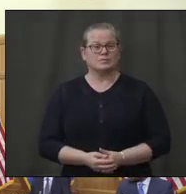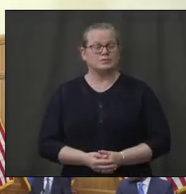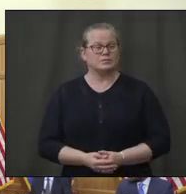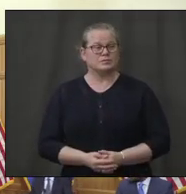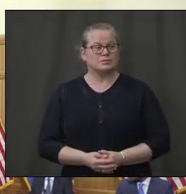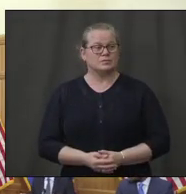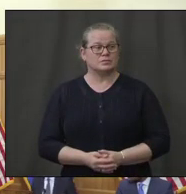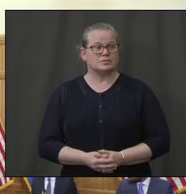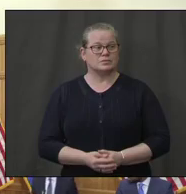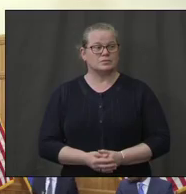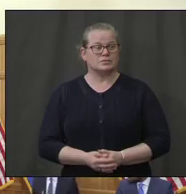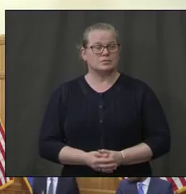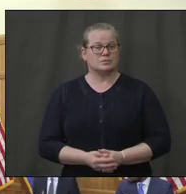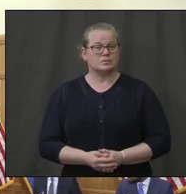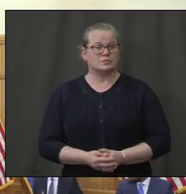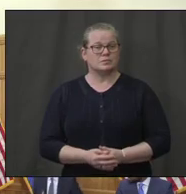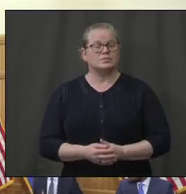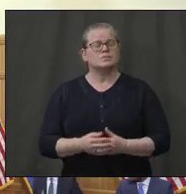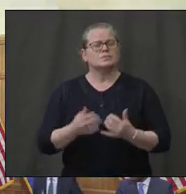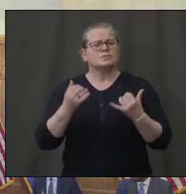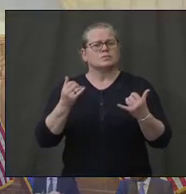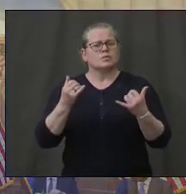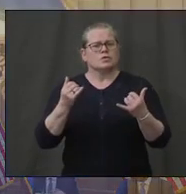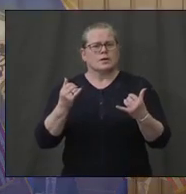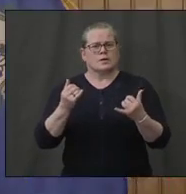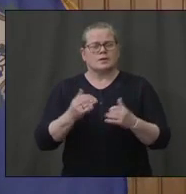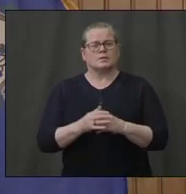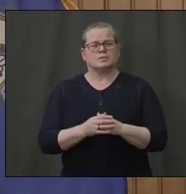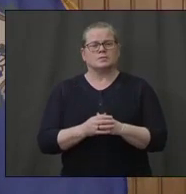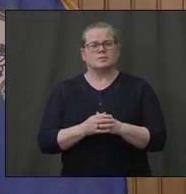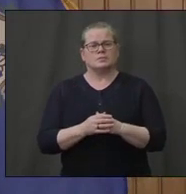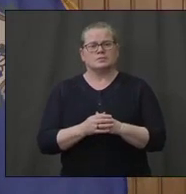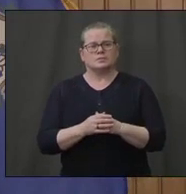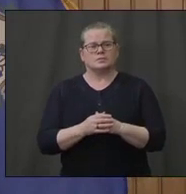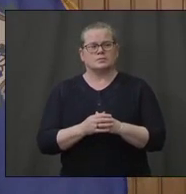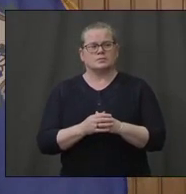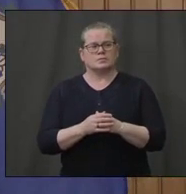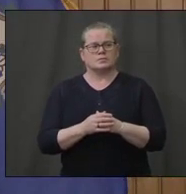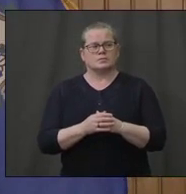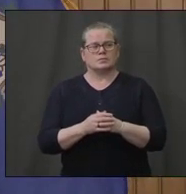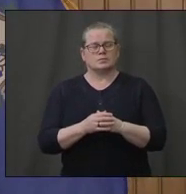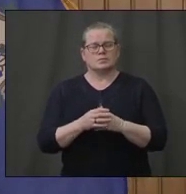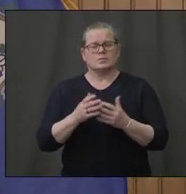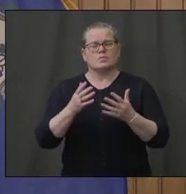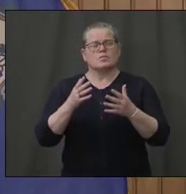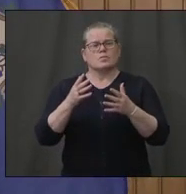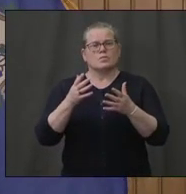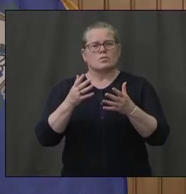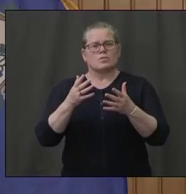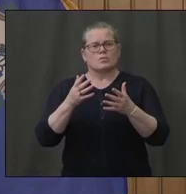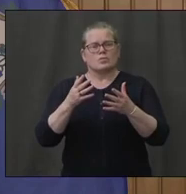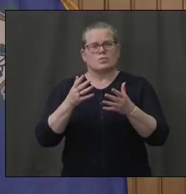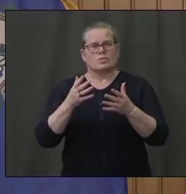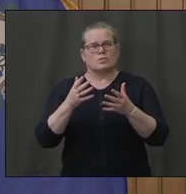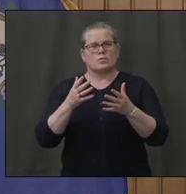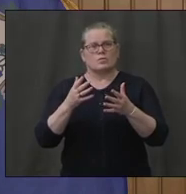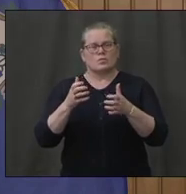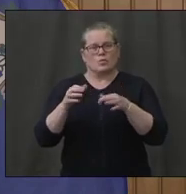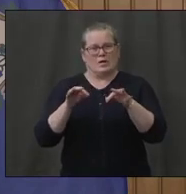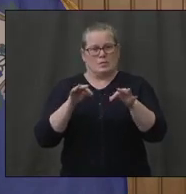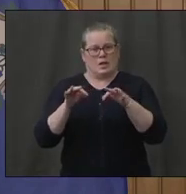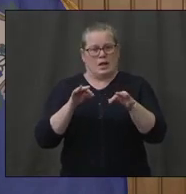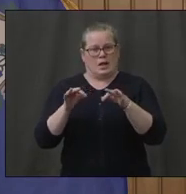we'd like to do is walk you through our model by which we've been preparing for this